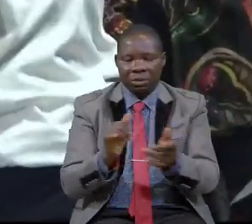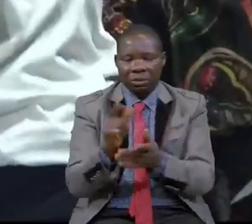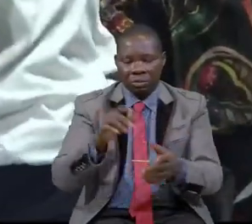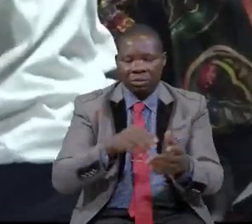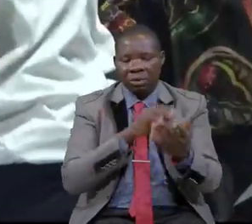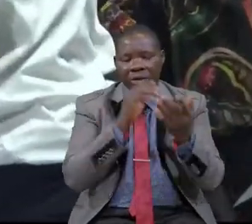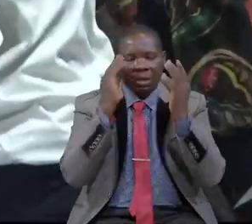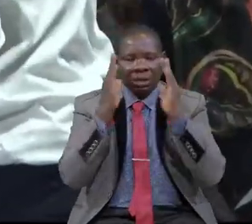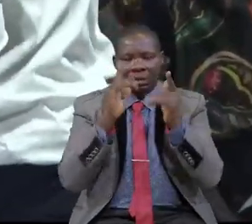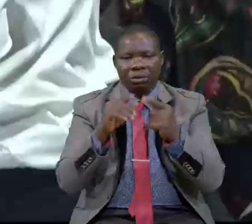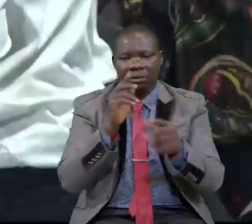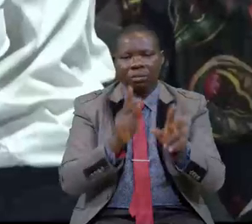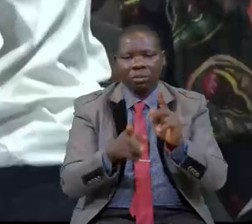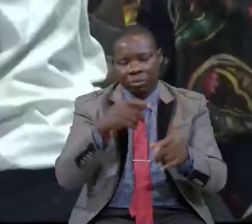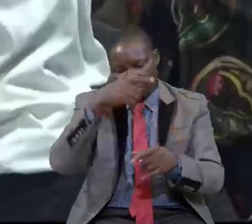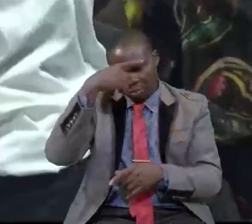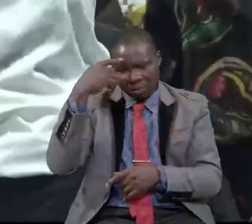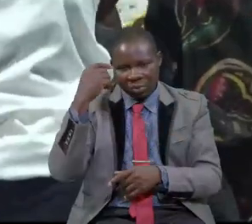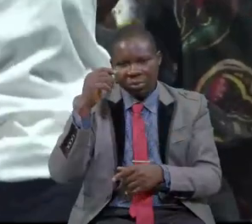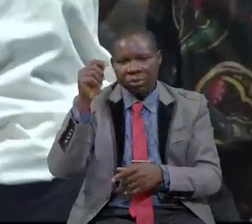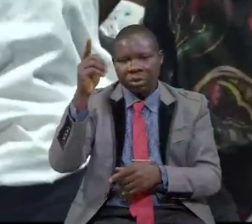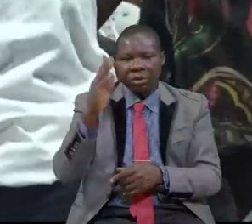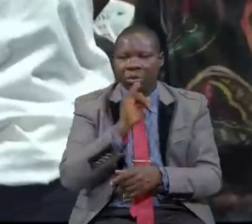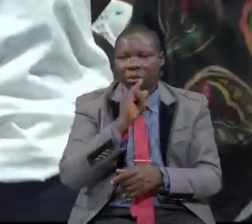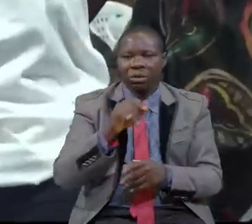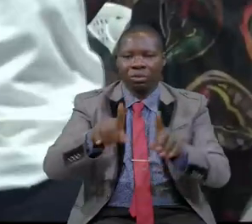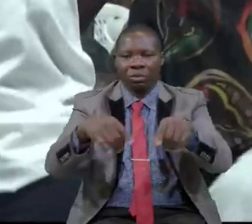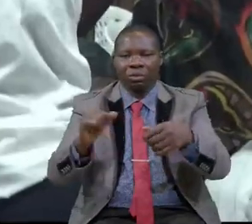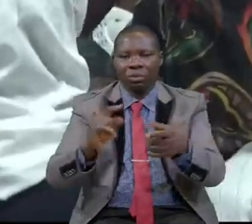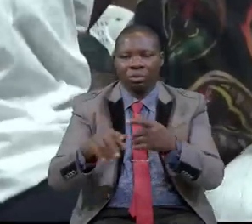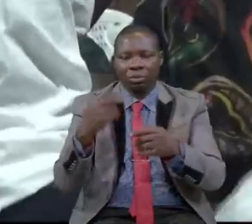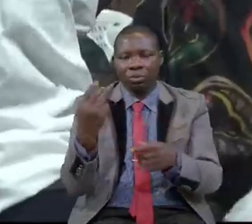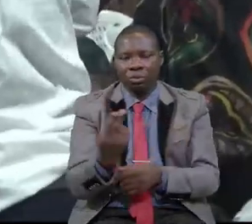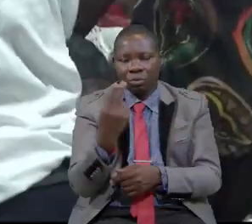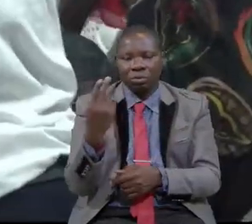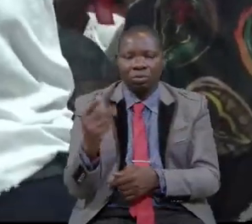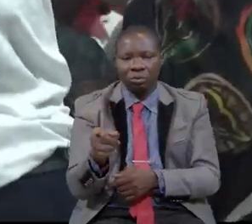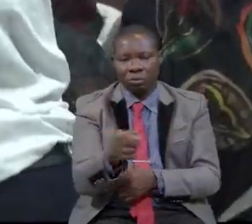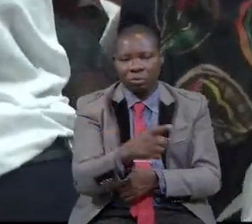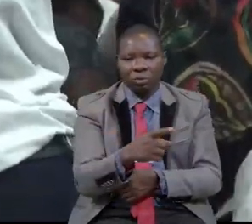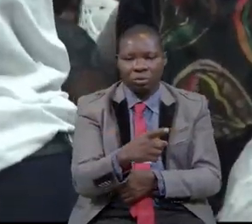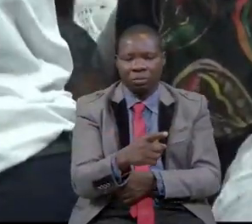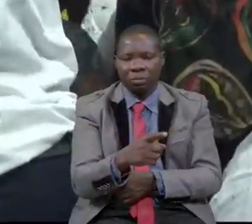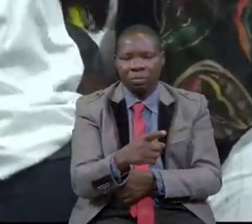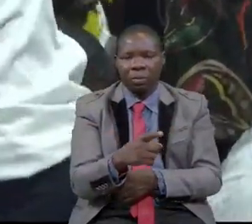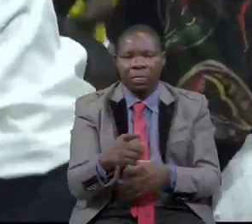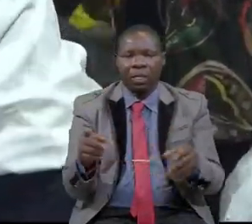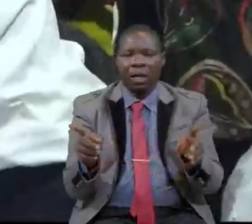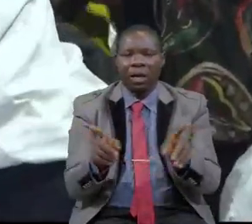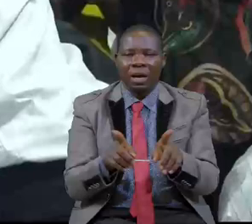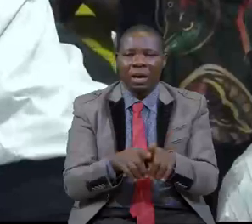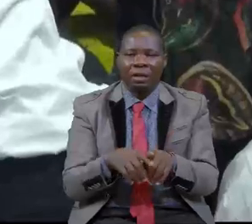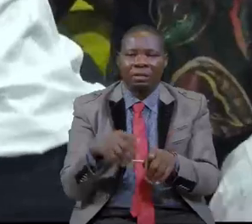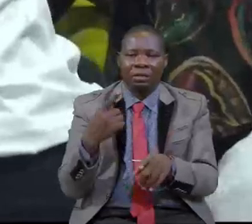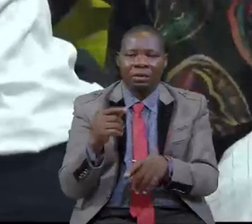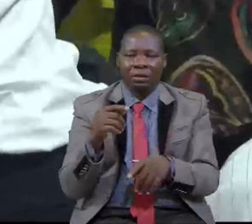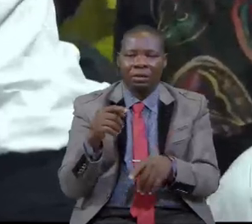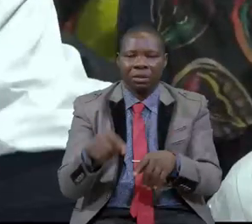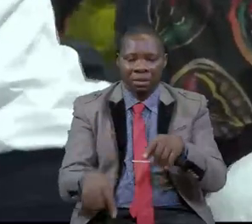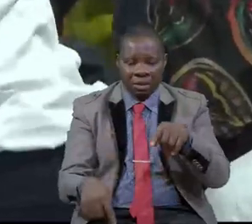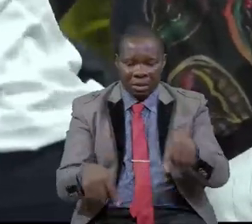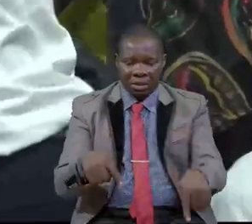because God is going to use you as the lame is